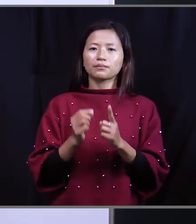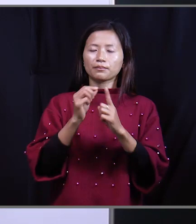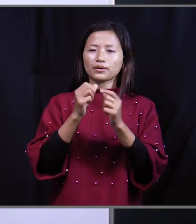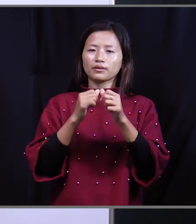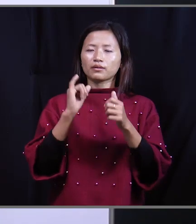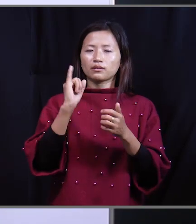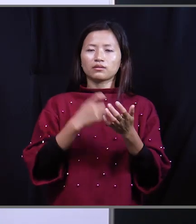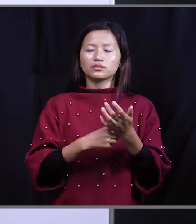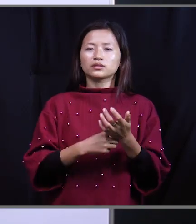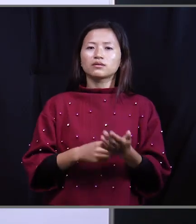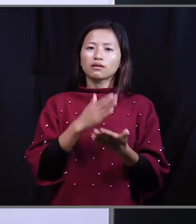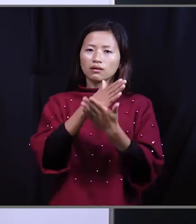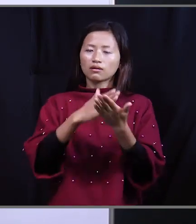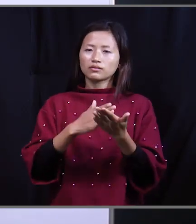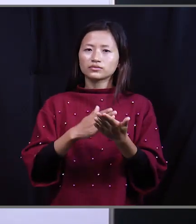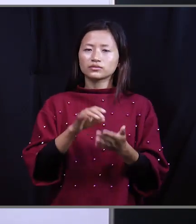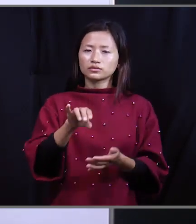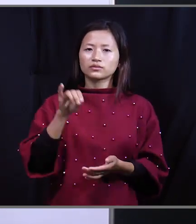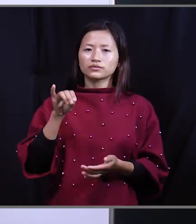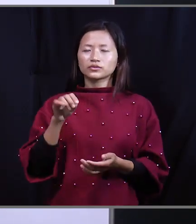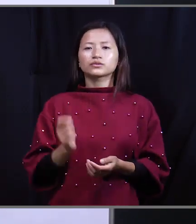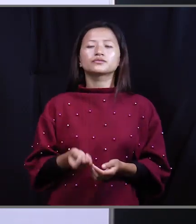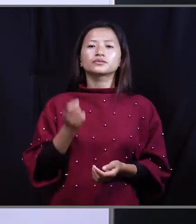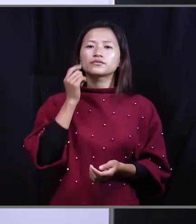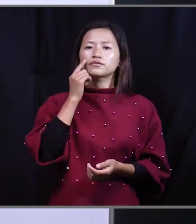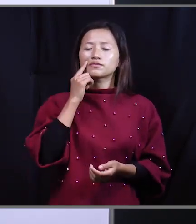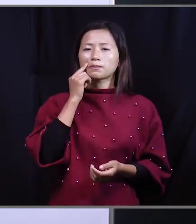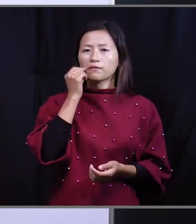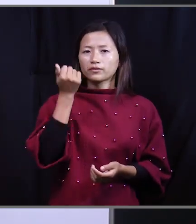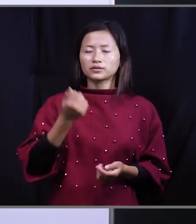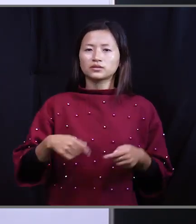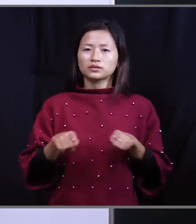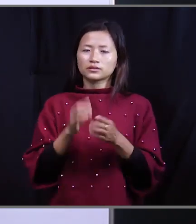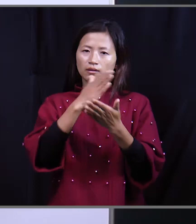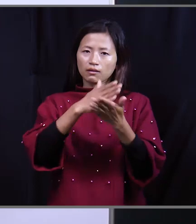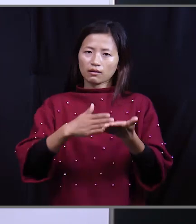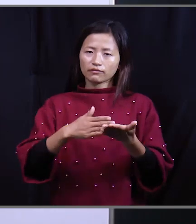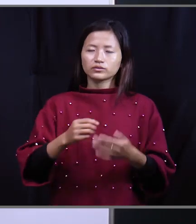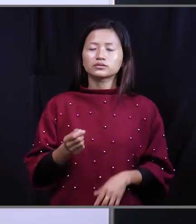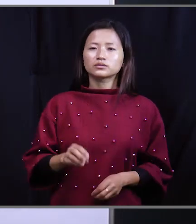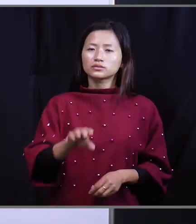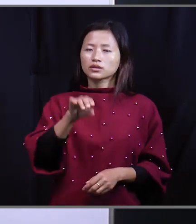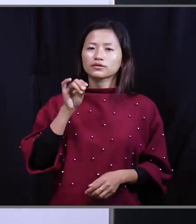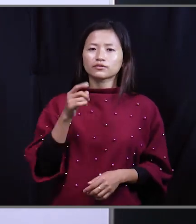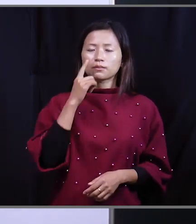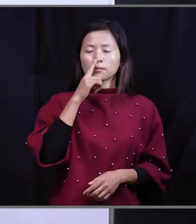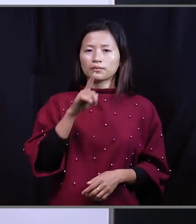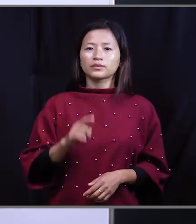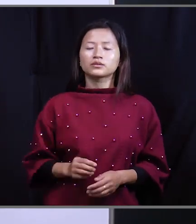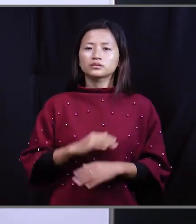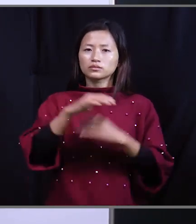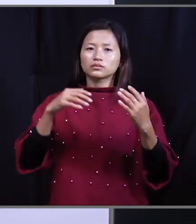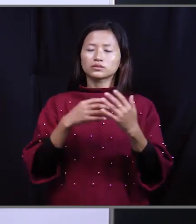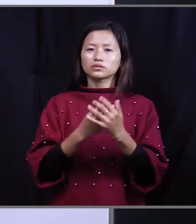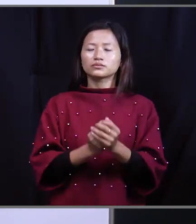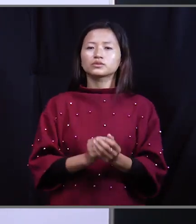becomes half, that means half you'll take from the father, half you'll take from the mother, the chromosomes. When you put together, it will come